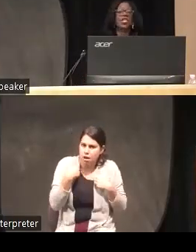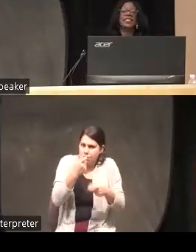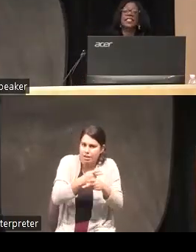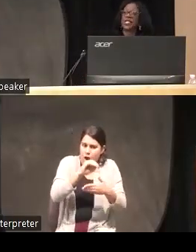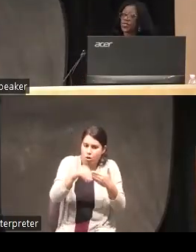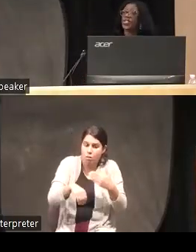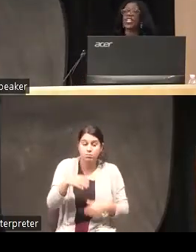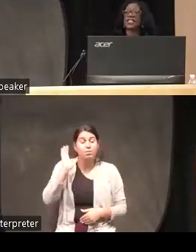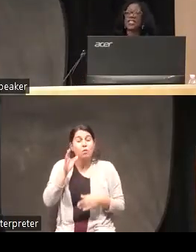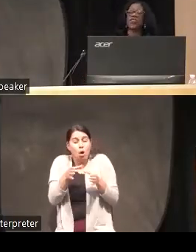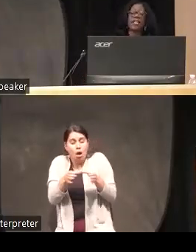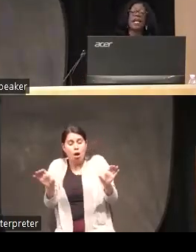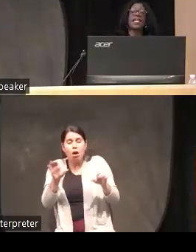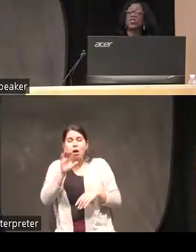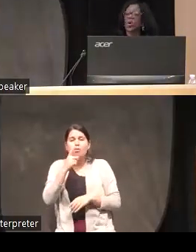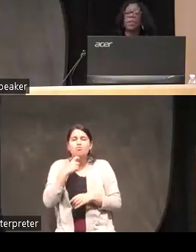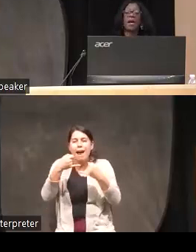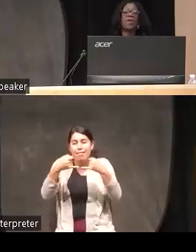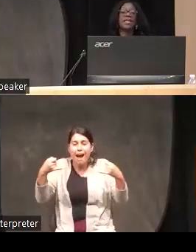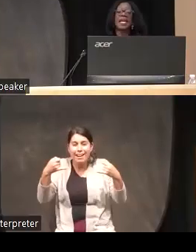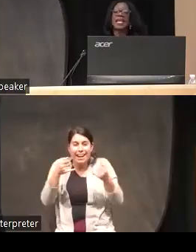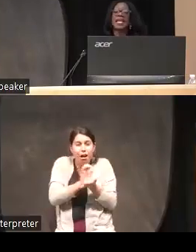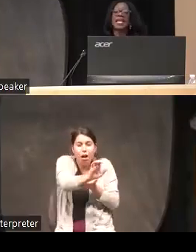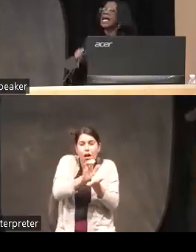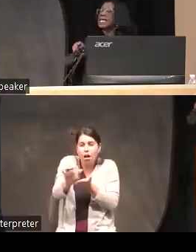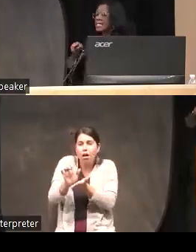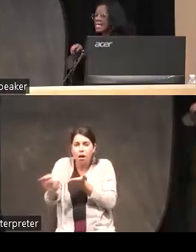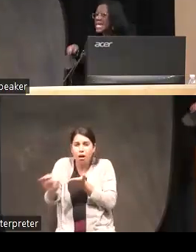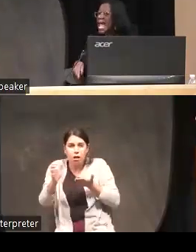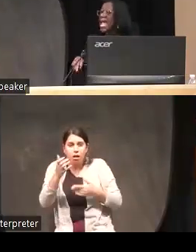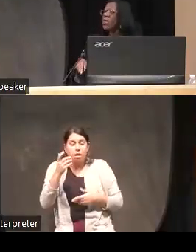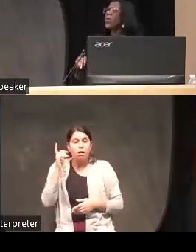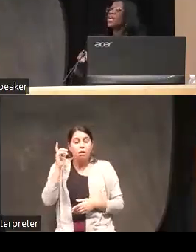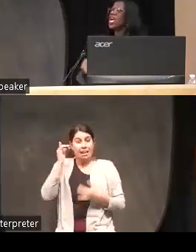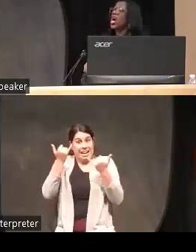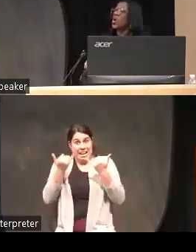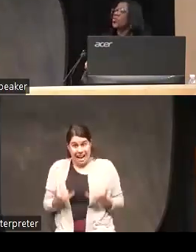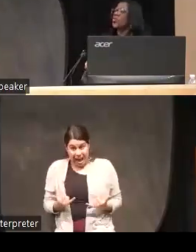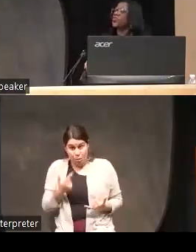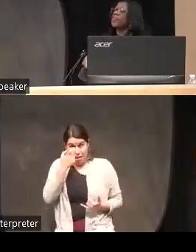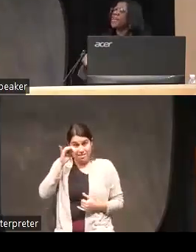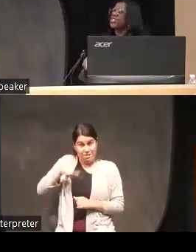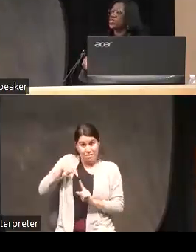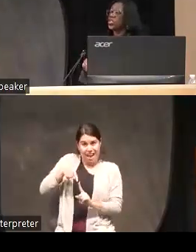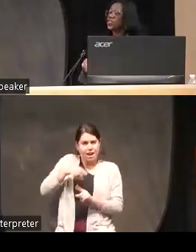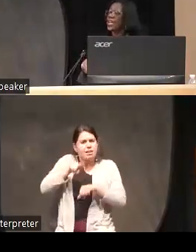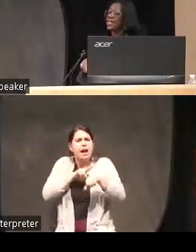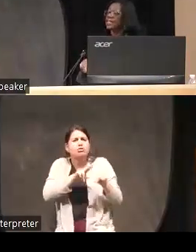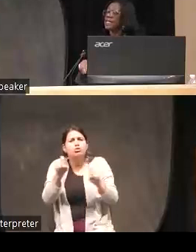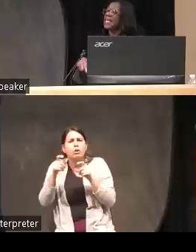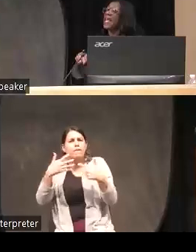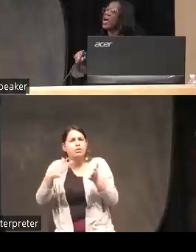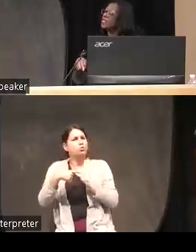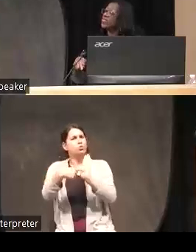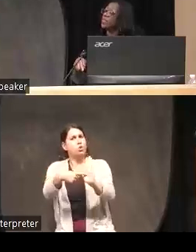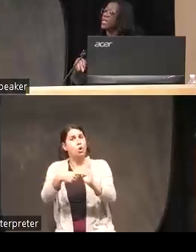to look like this. It used to look like this. Redlining, you know all about redlining. Today, we know from national surveys